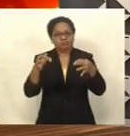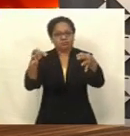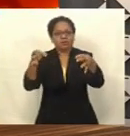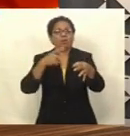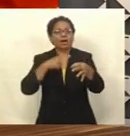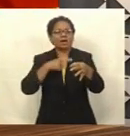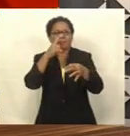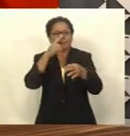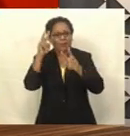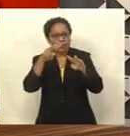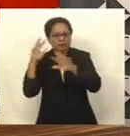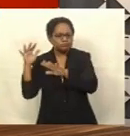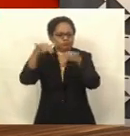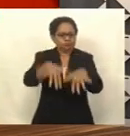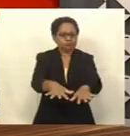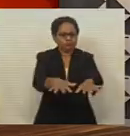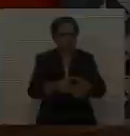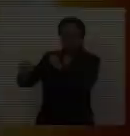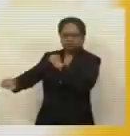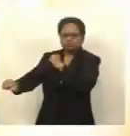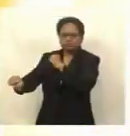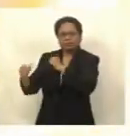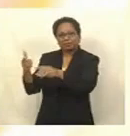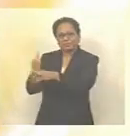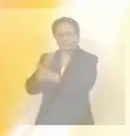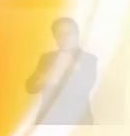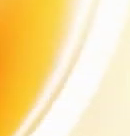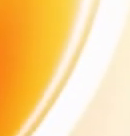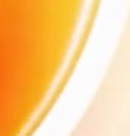the pitch. This report from TVNZ.